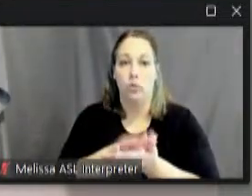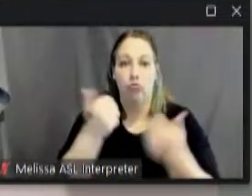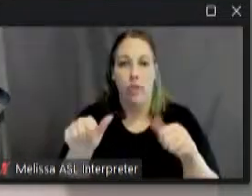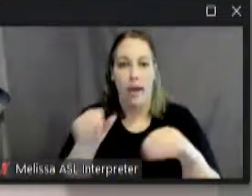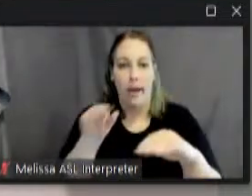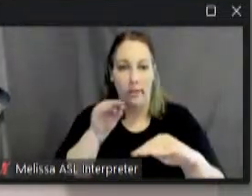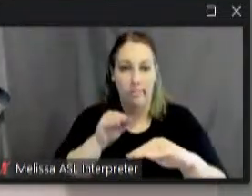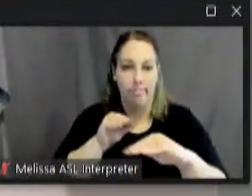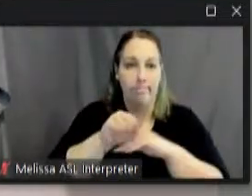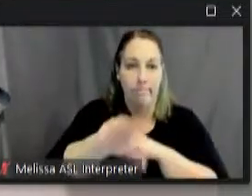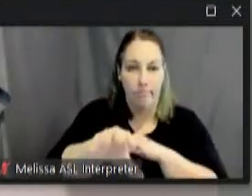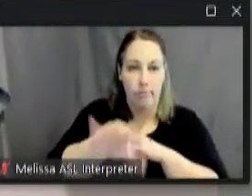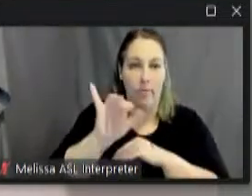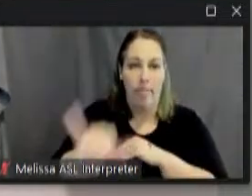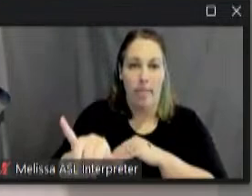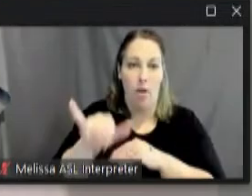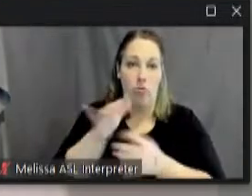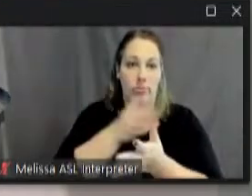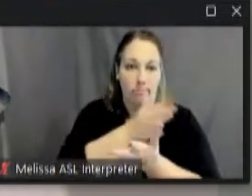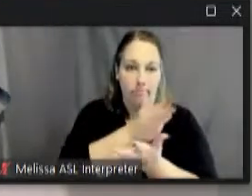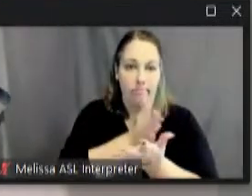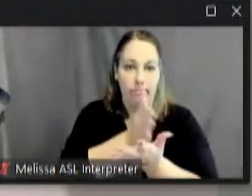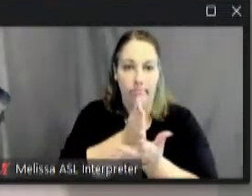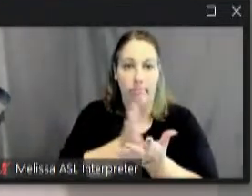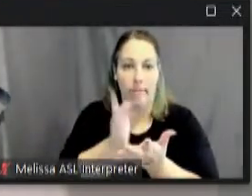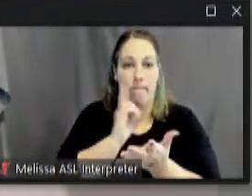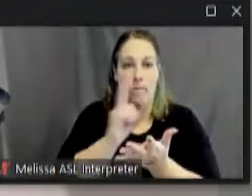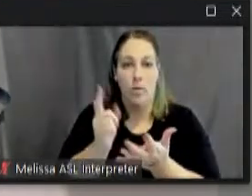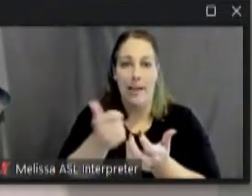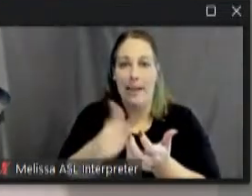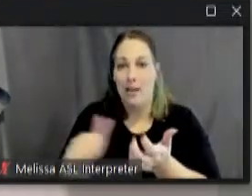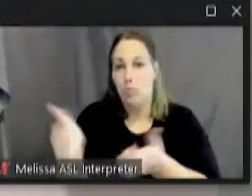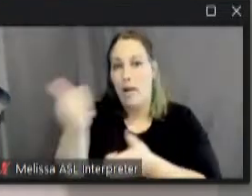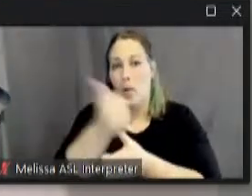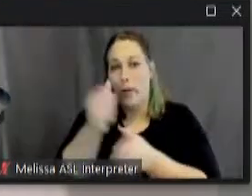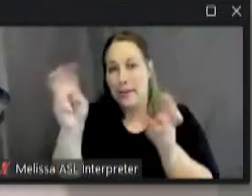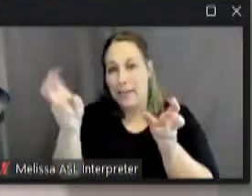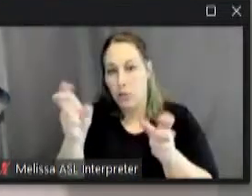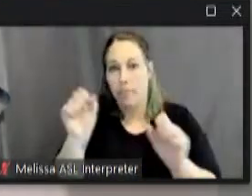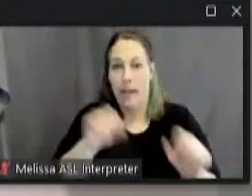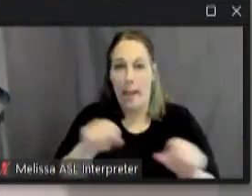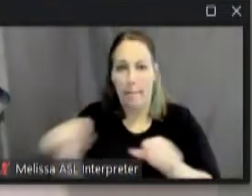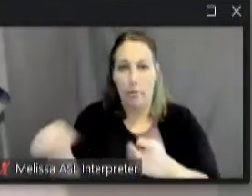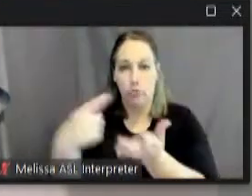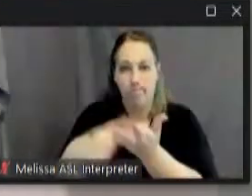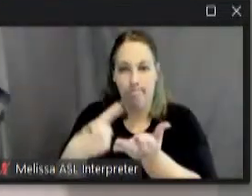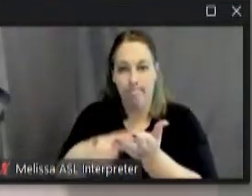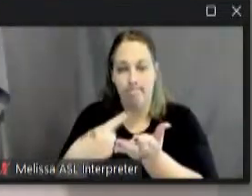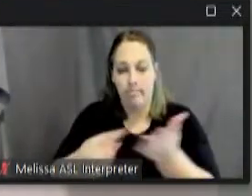of priority issues that will help us combat the high